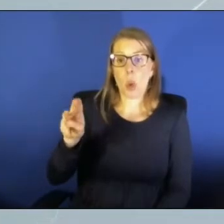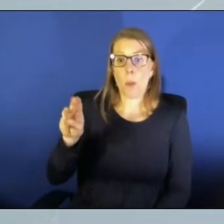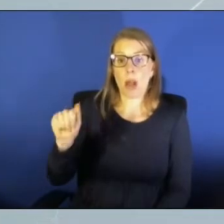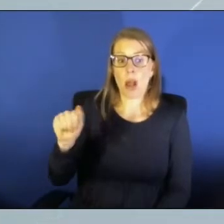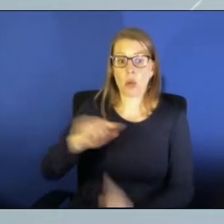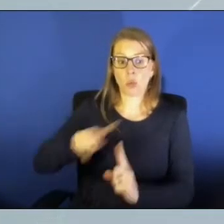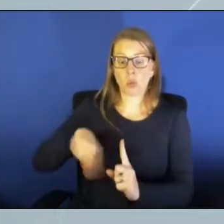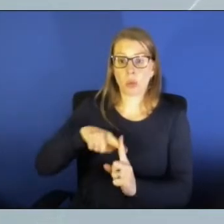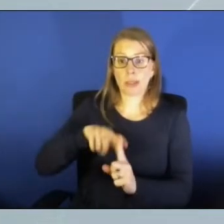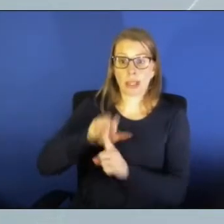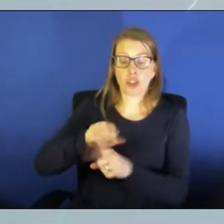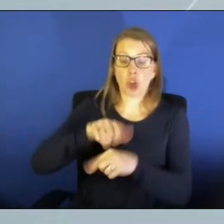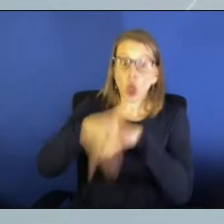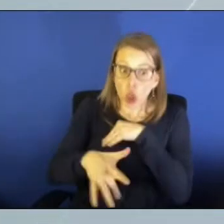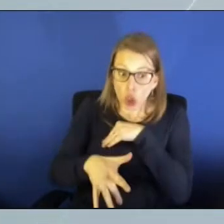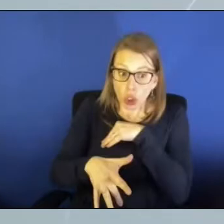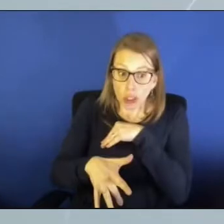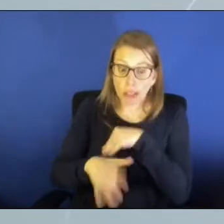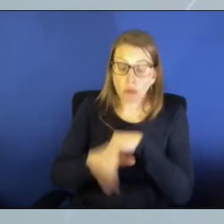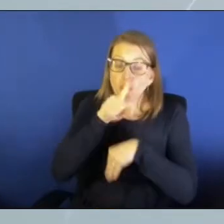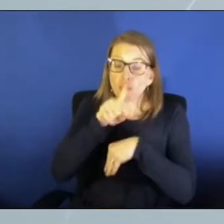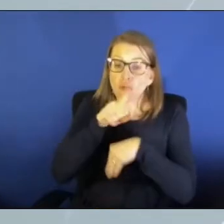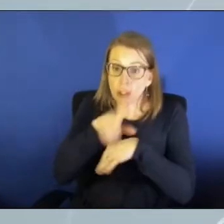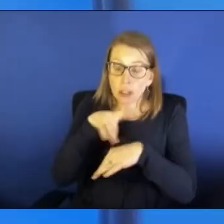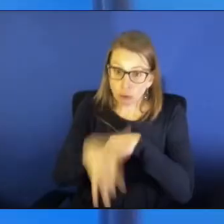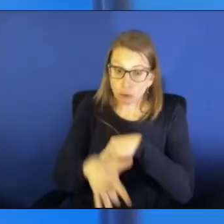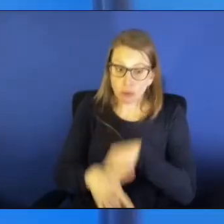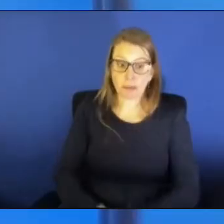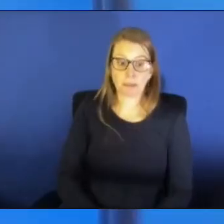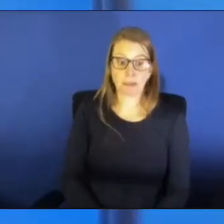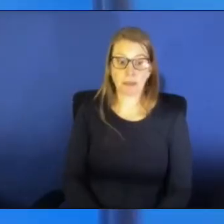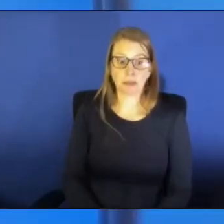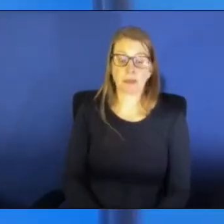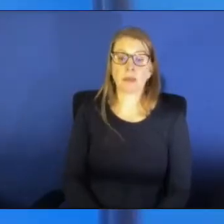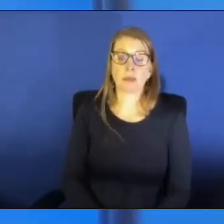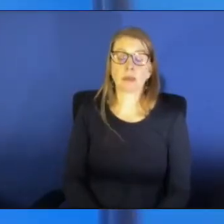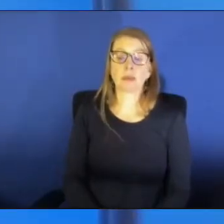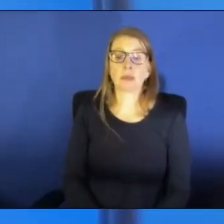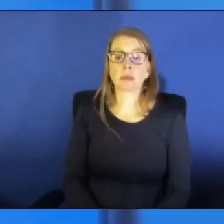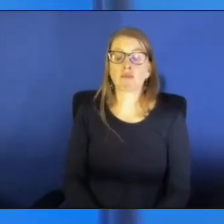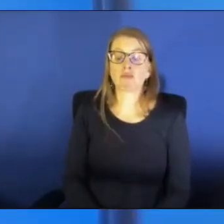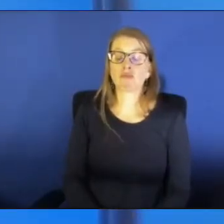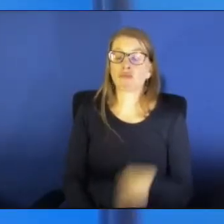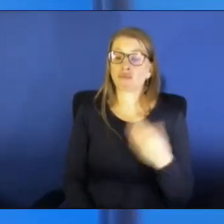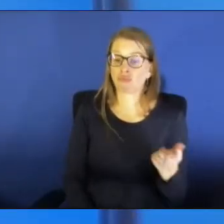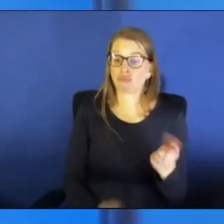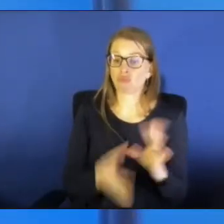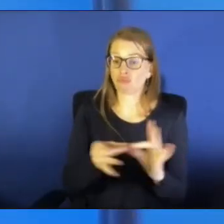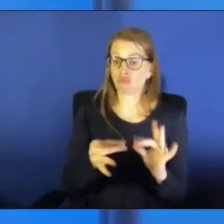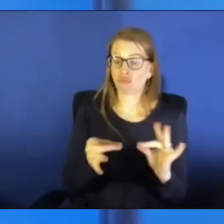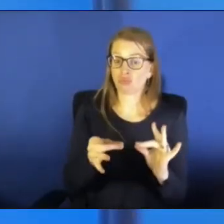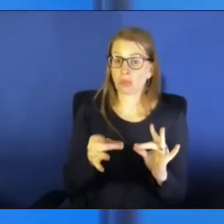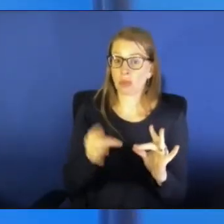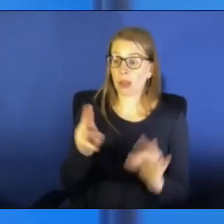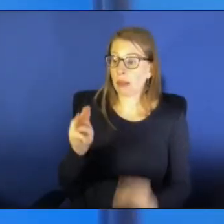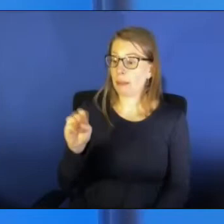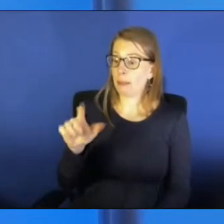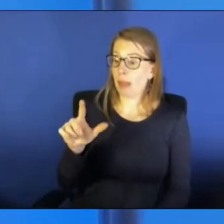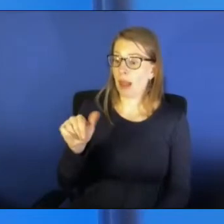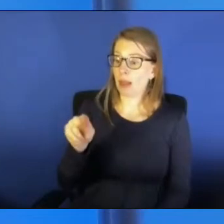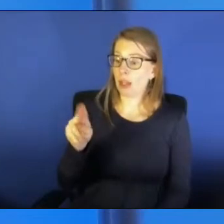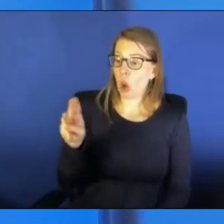early? So, as Dr. Doolittle said, melanoma, especially when it's caught early, is a surgical